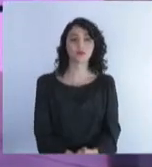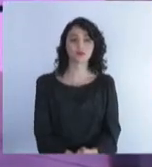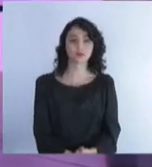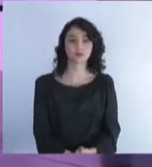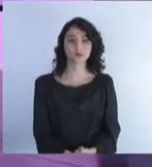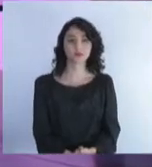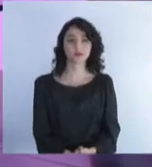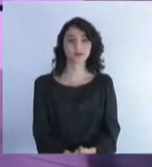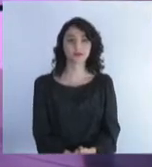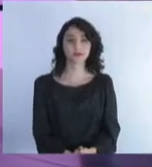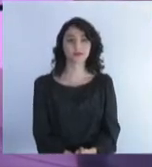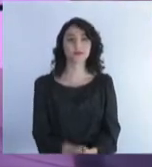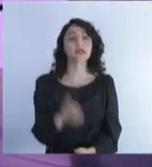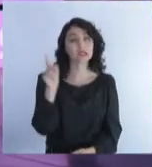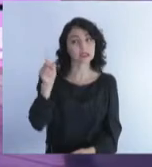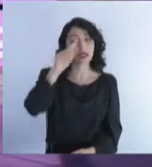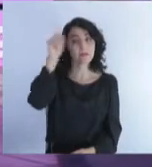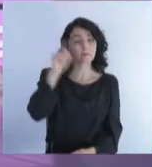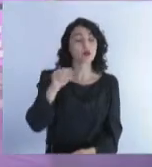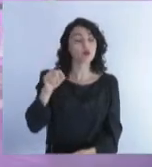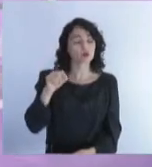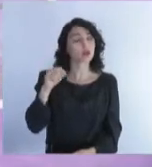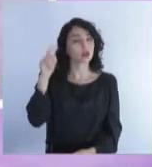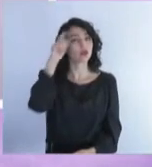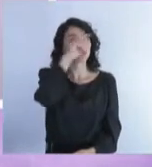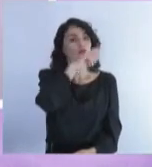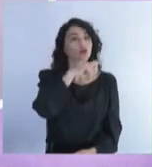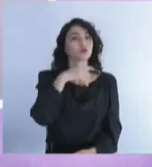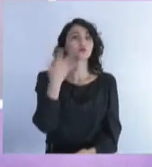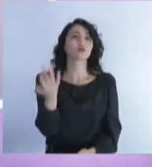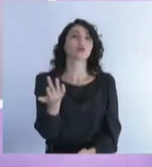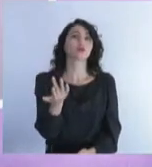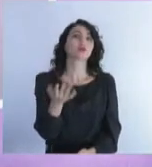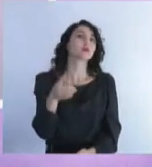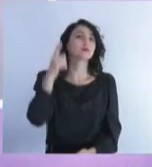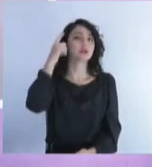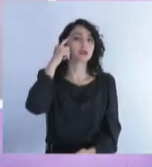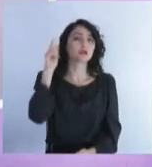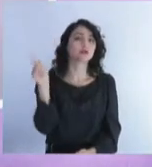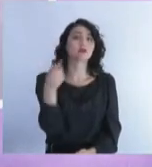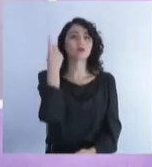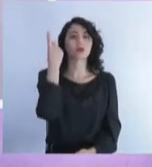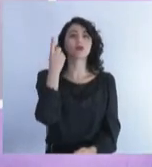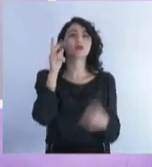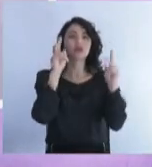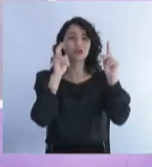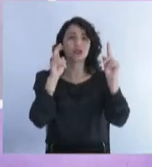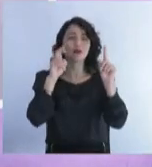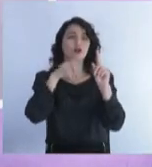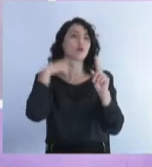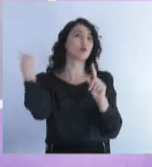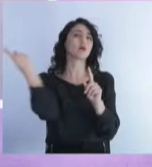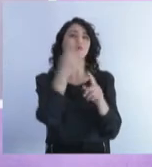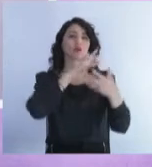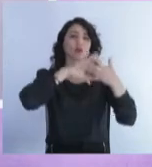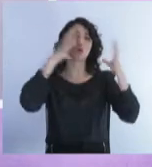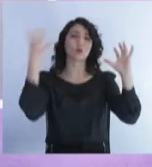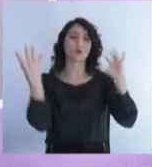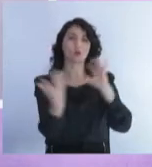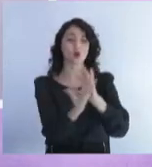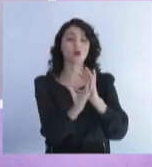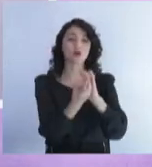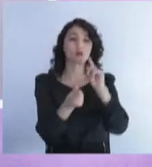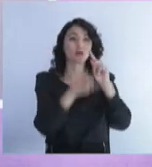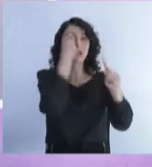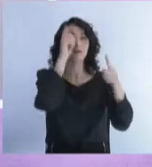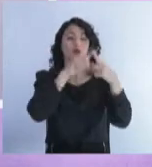Well, I think it's a very complex question. Particularly, I think the most urgent global issue is going to be